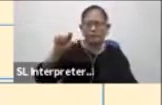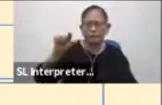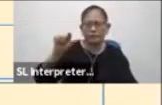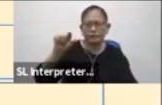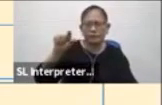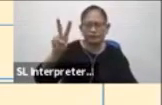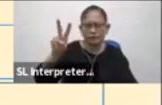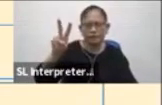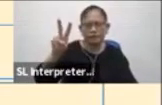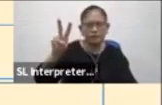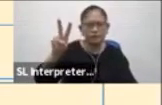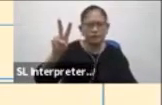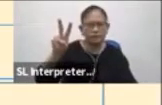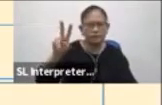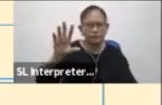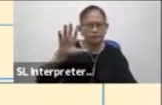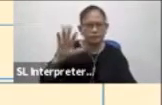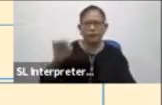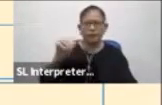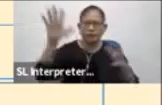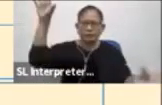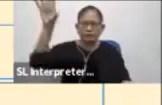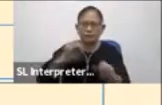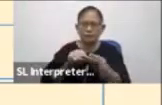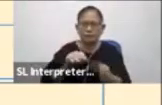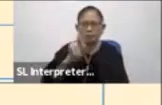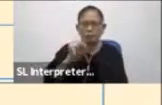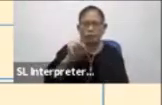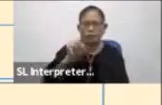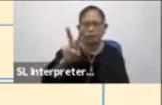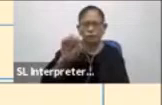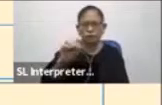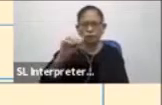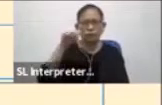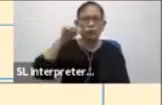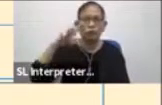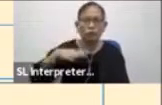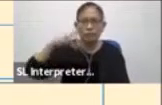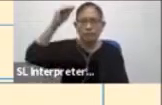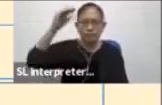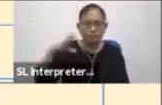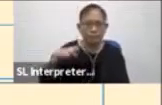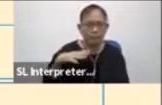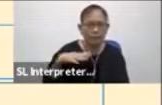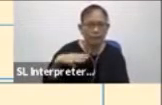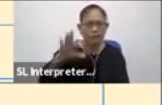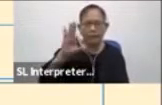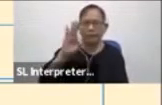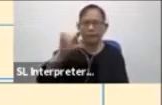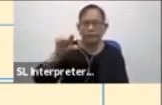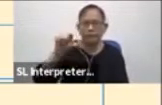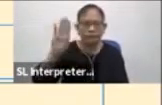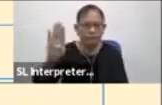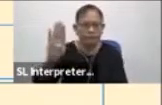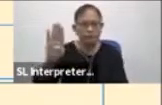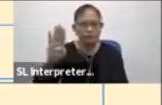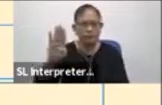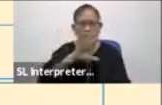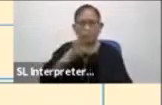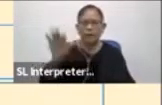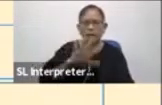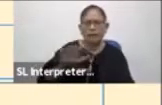women, 120 women and men joined 8 FGDs, and around